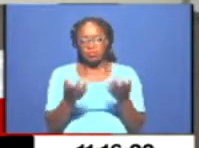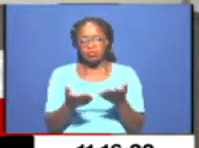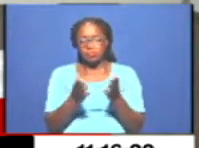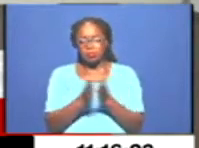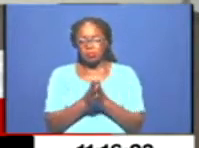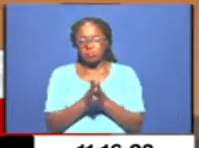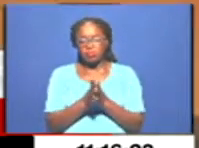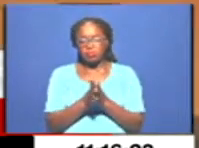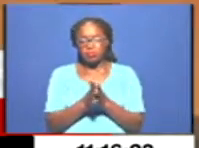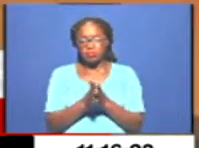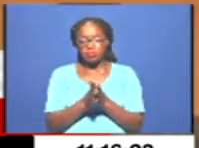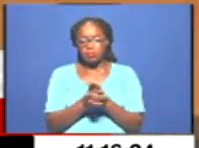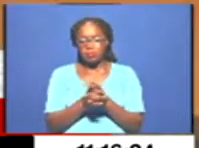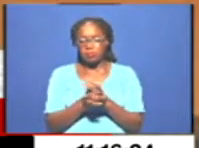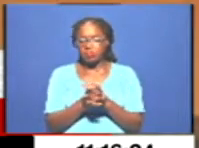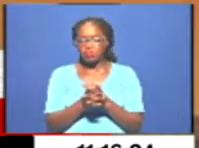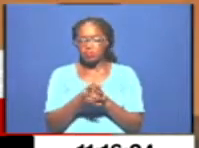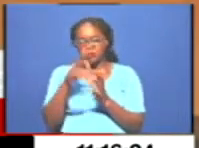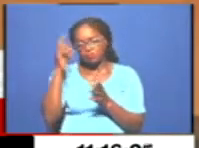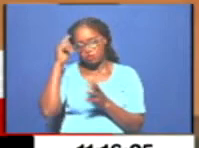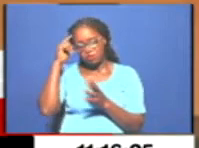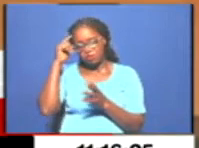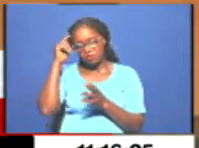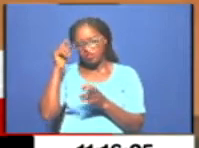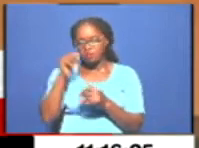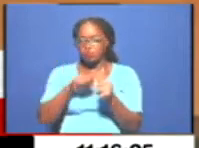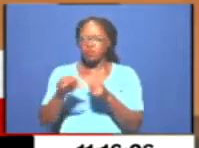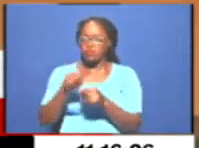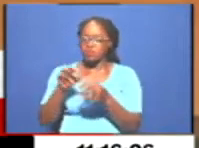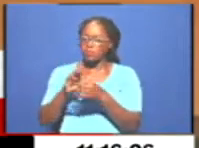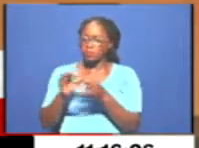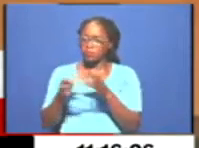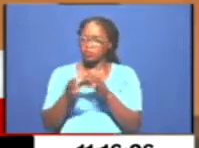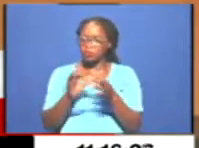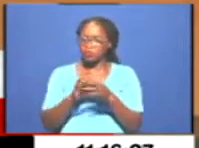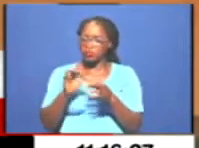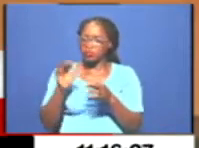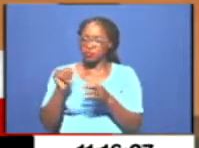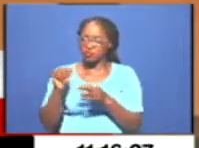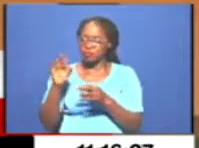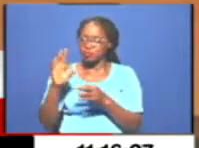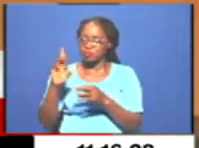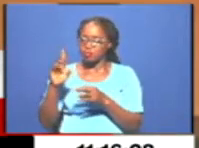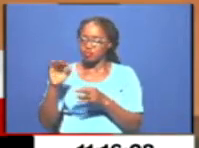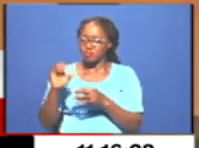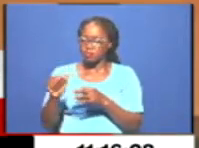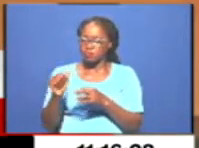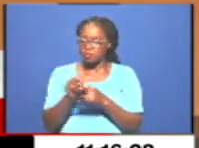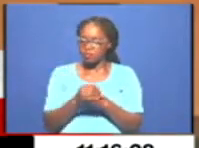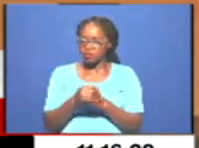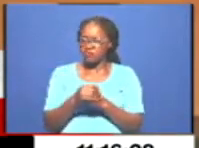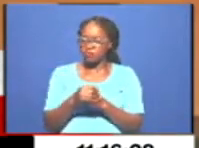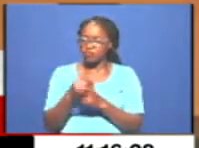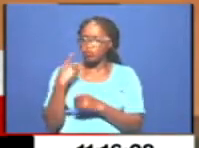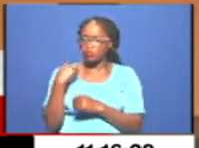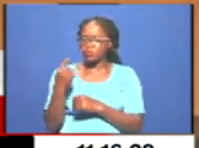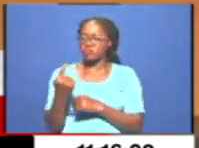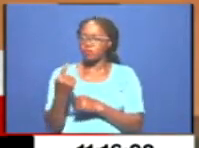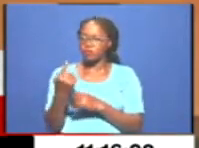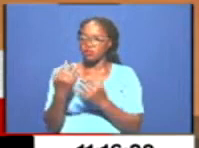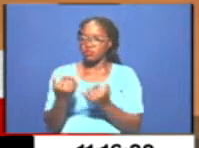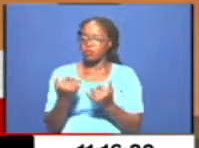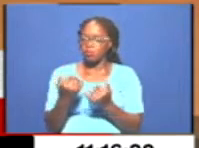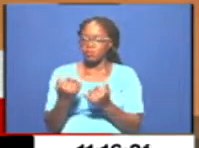events. The thinking around the Olympia Africa Center was, one, currently the way